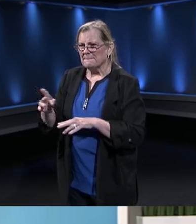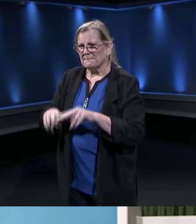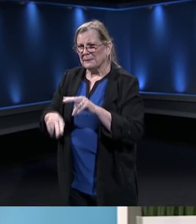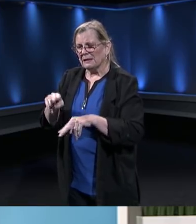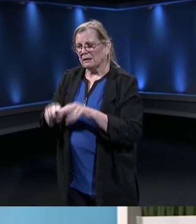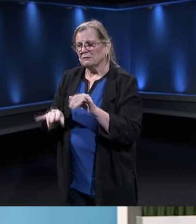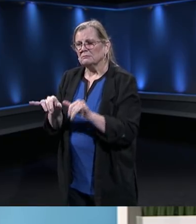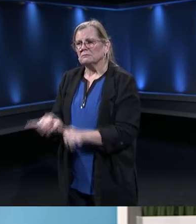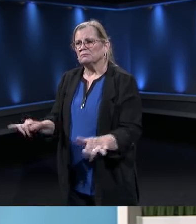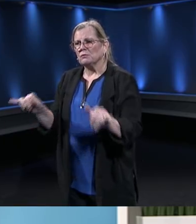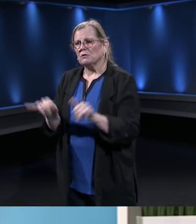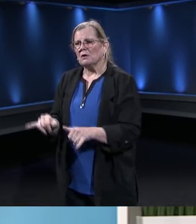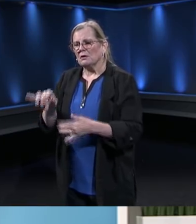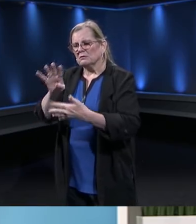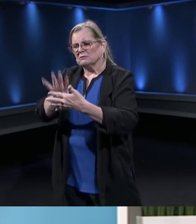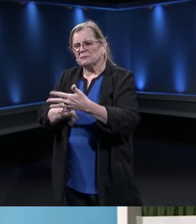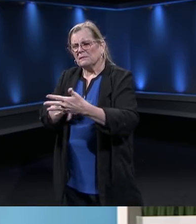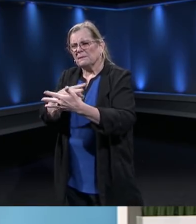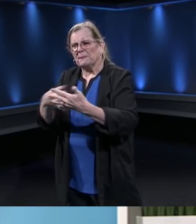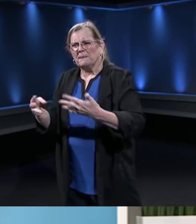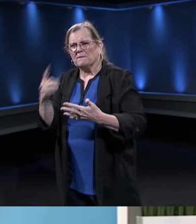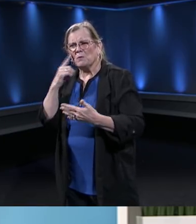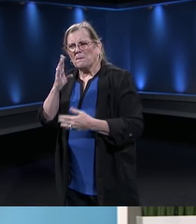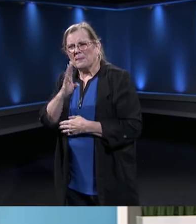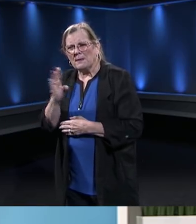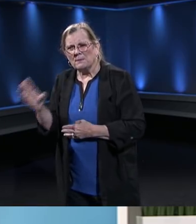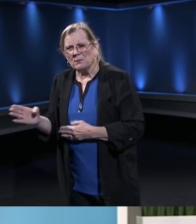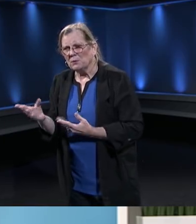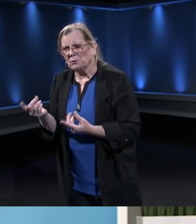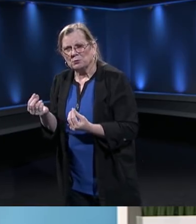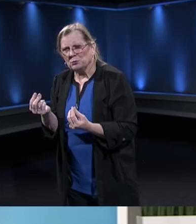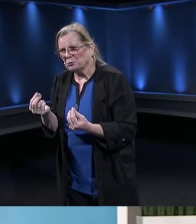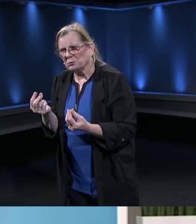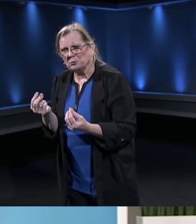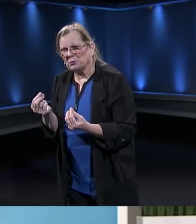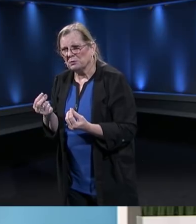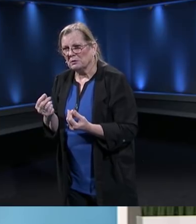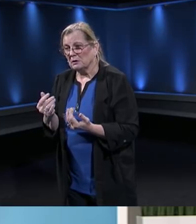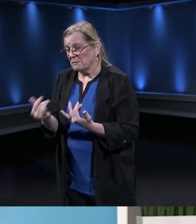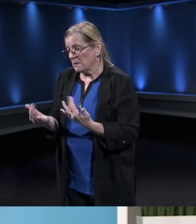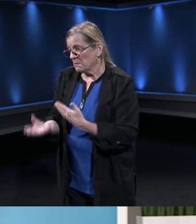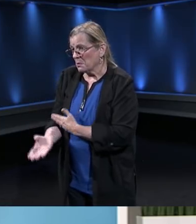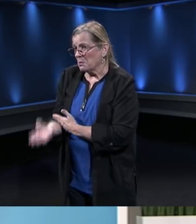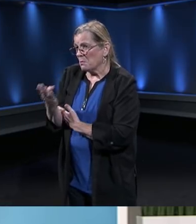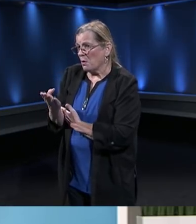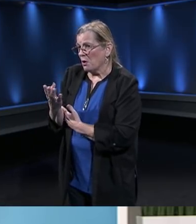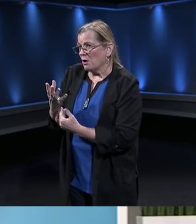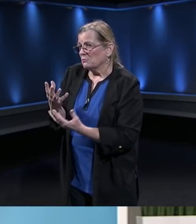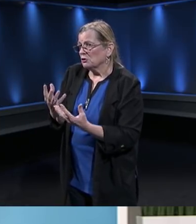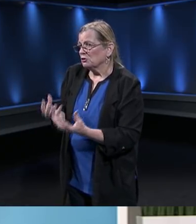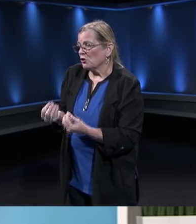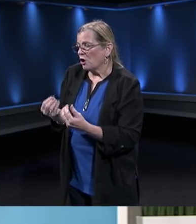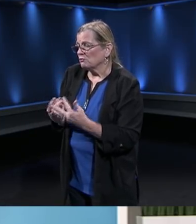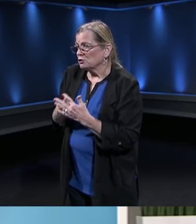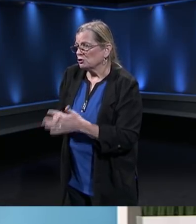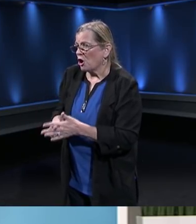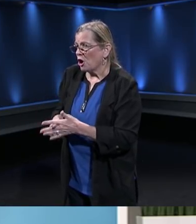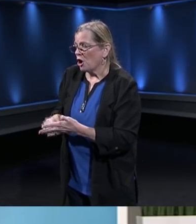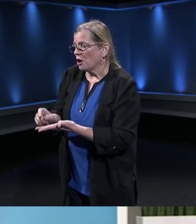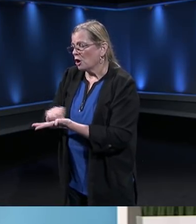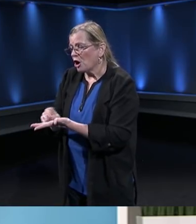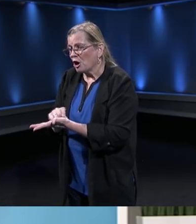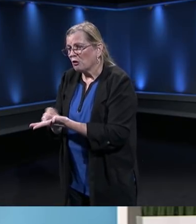strategies that might help them with that transition. So is it, in the morning sort of a soft start where they're doing some coloring activities and then